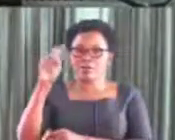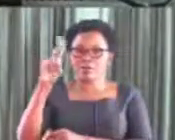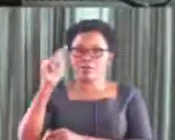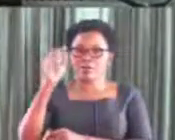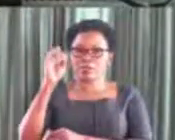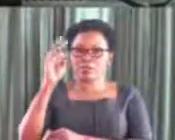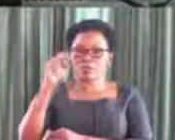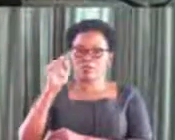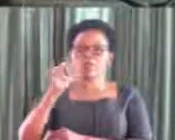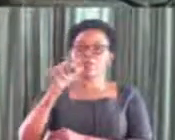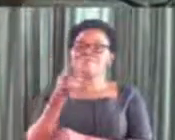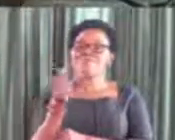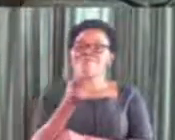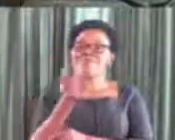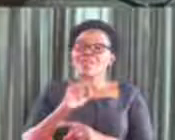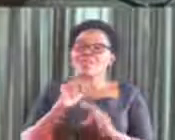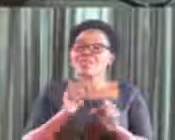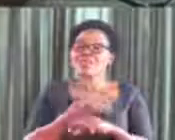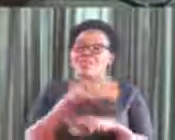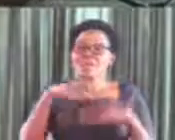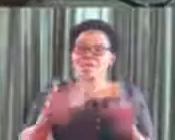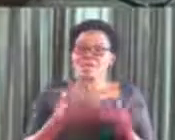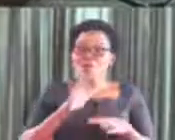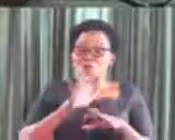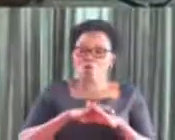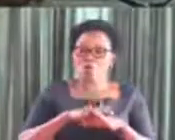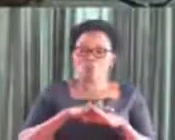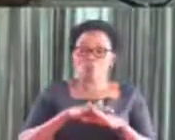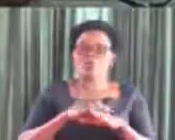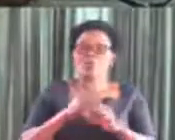of protection of fundamental rights and freedoms?